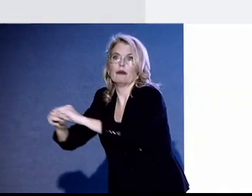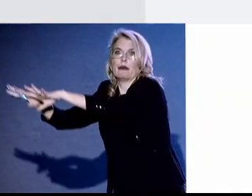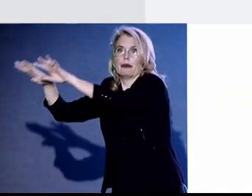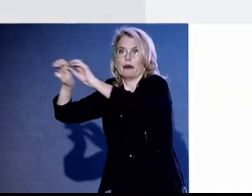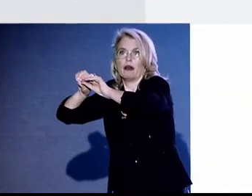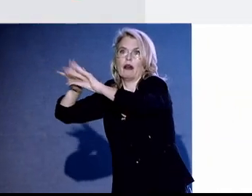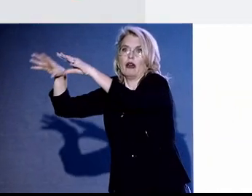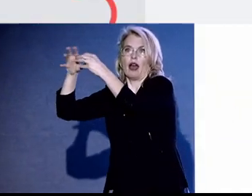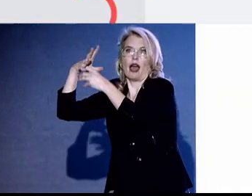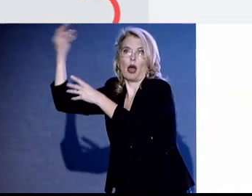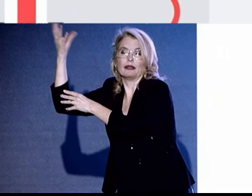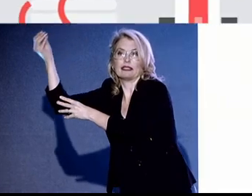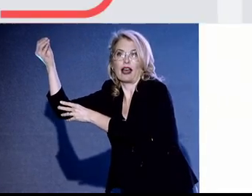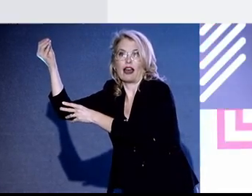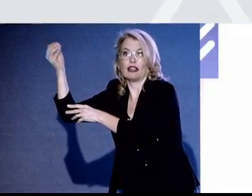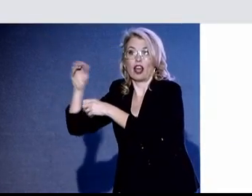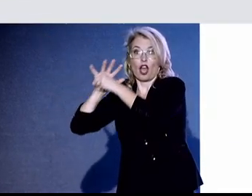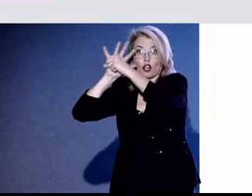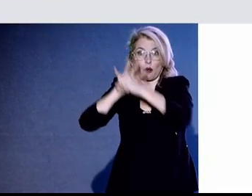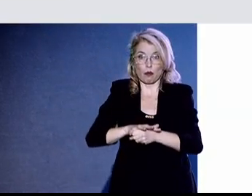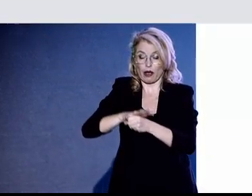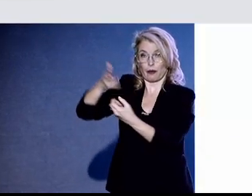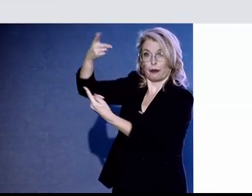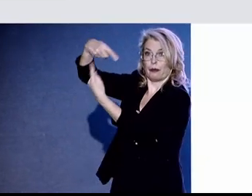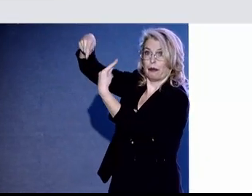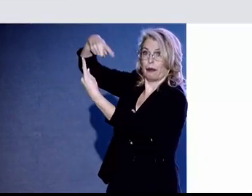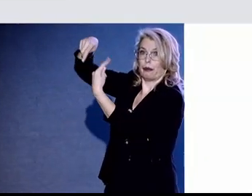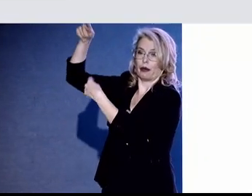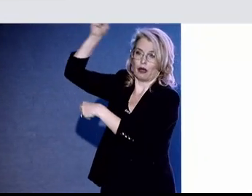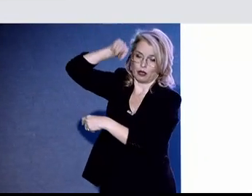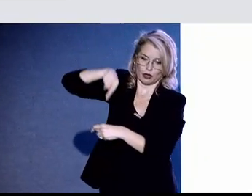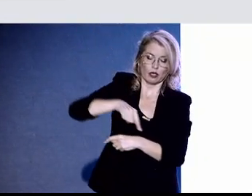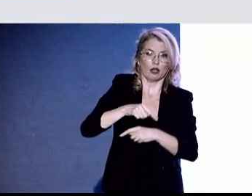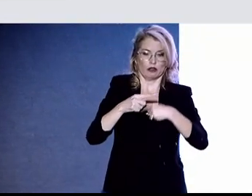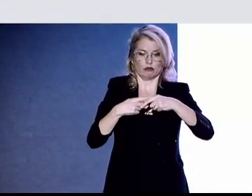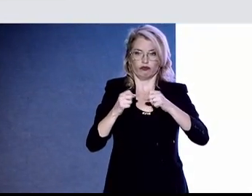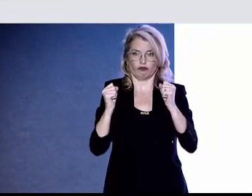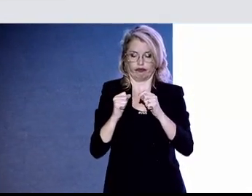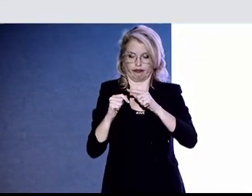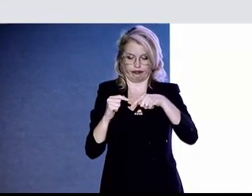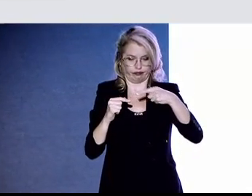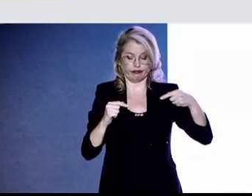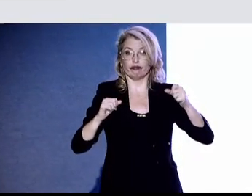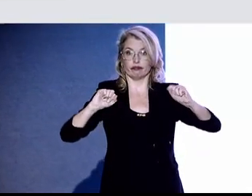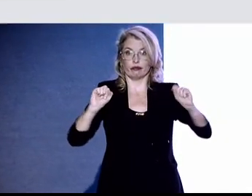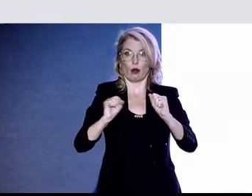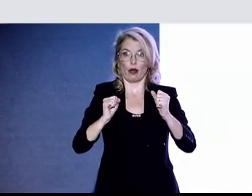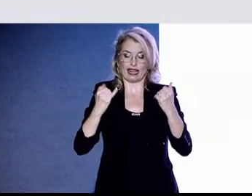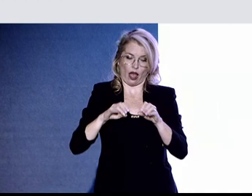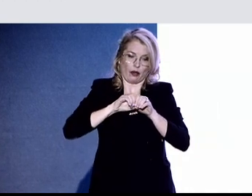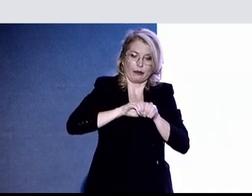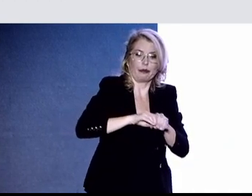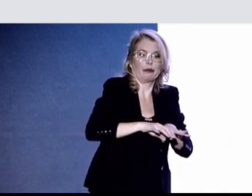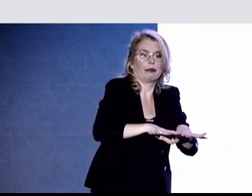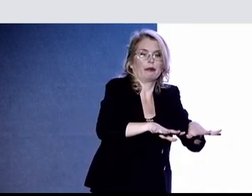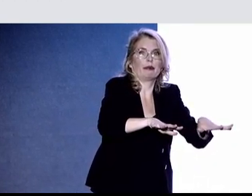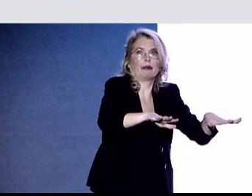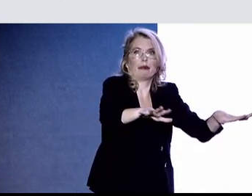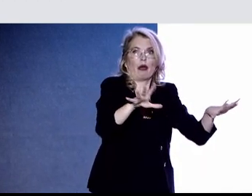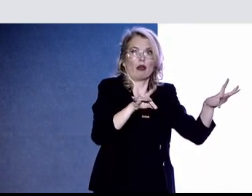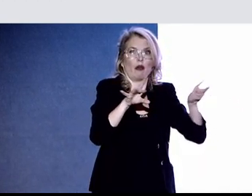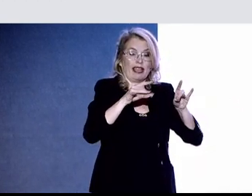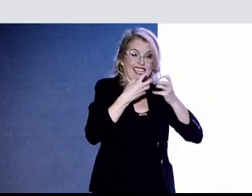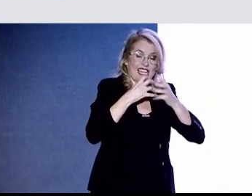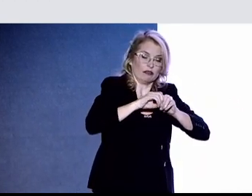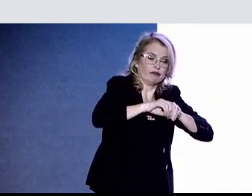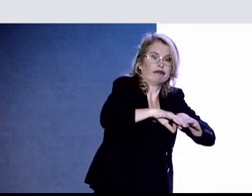outside. The compressor circulates refrigerant to the indoor evaporator coil, and the refrigerant absorbs heat as it passes over the